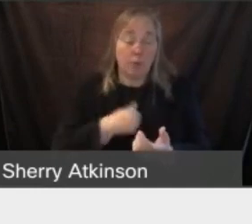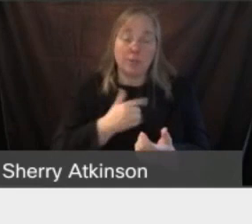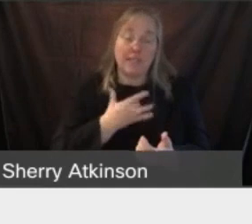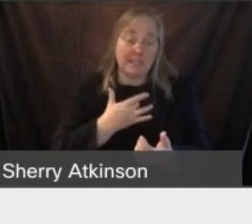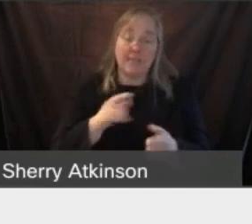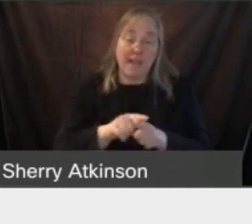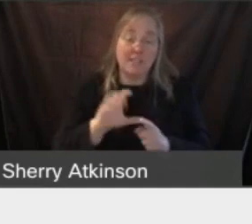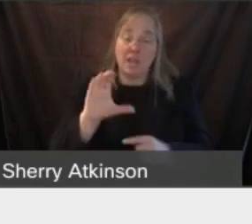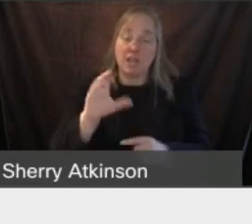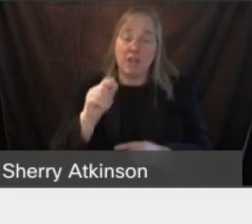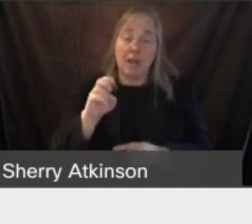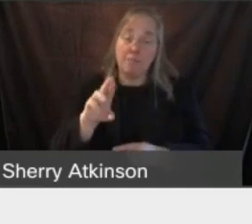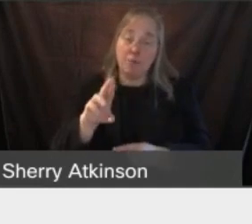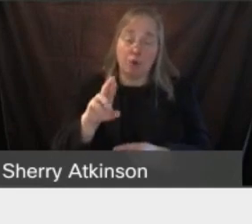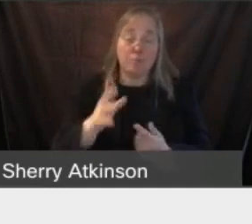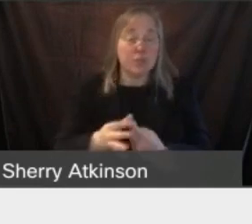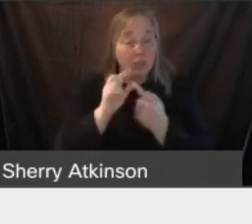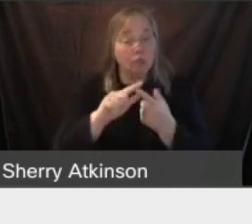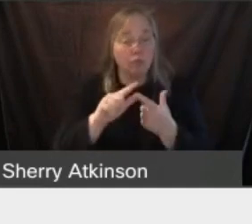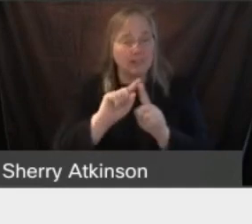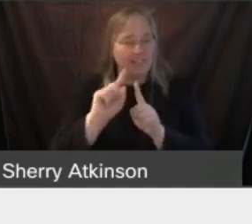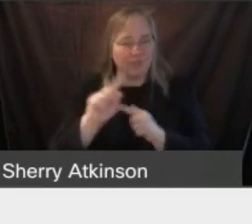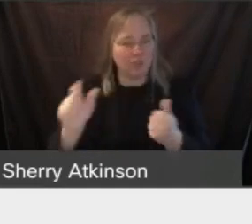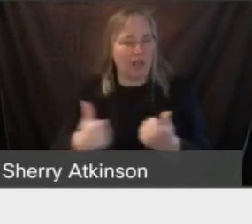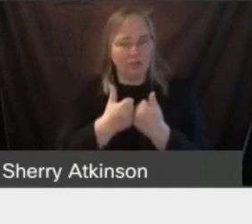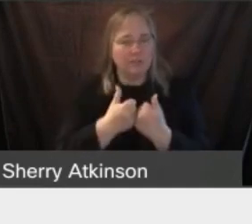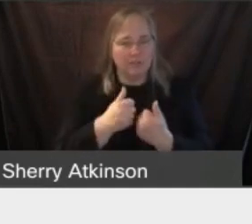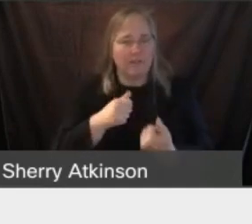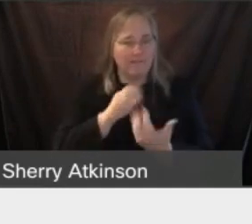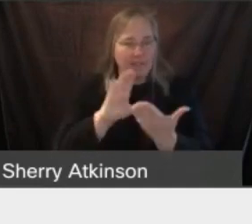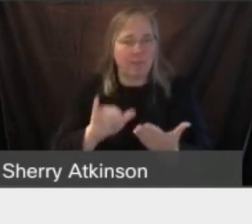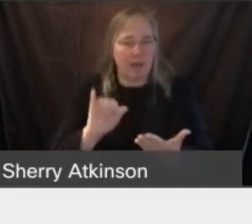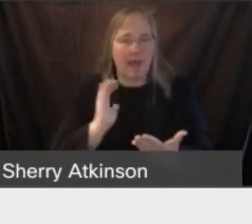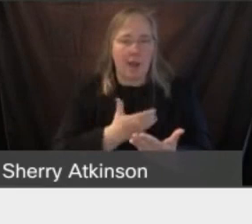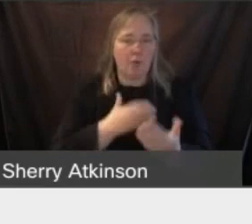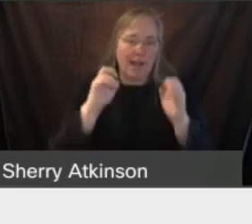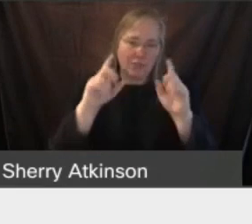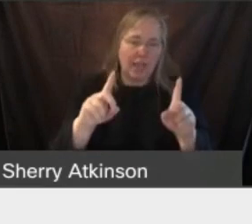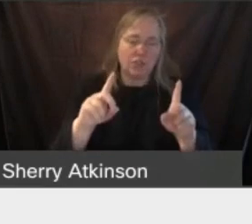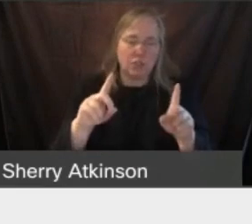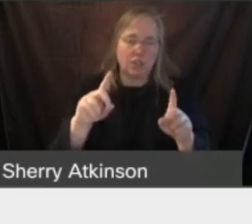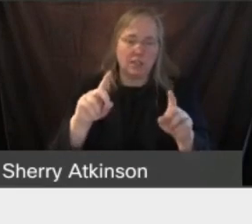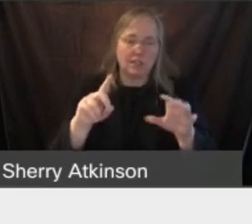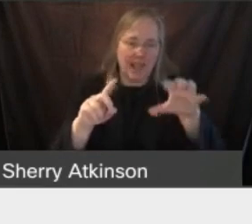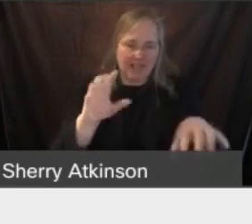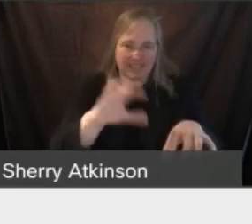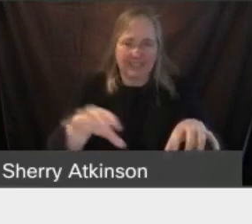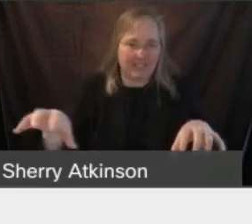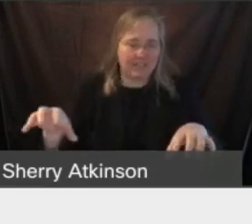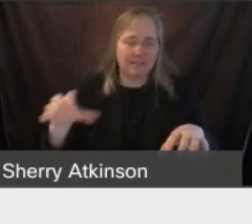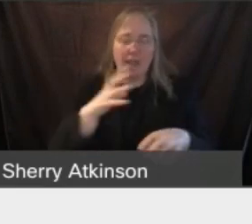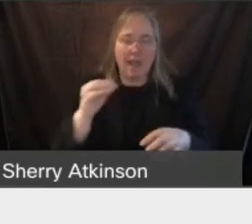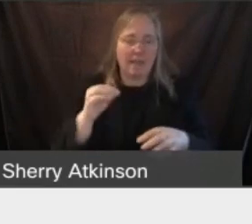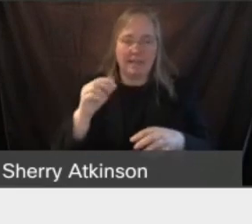to the challenges faced by our education entities and so forth, and the need